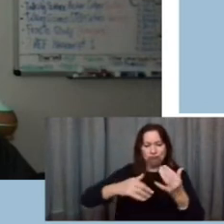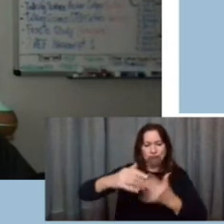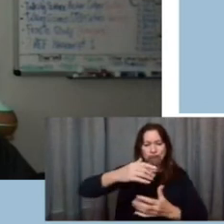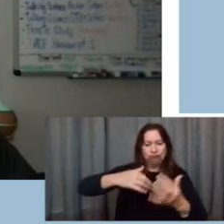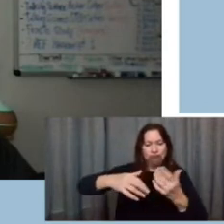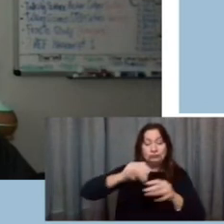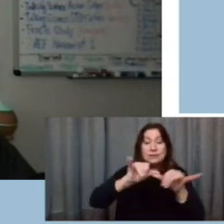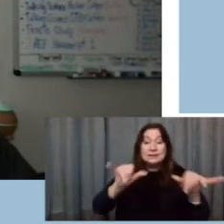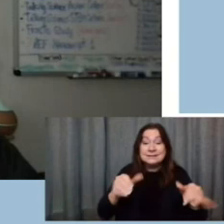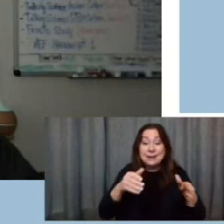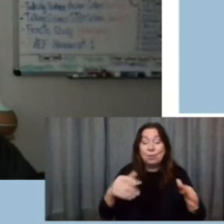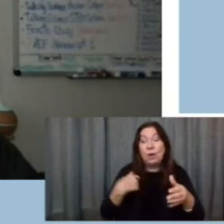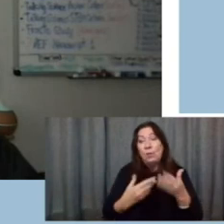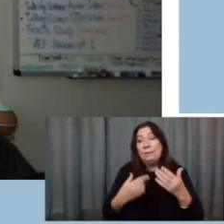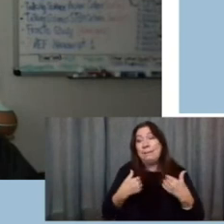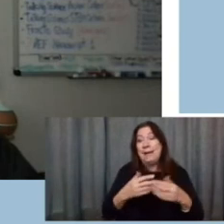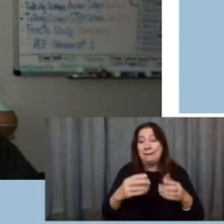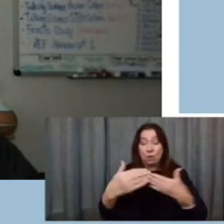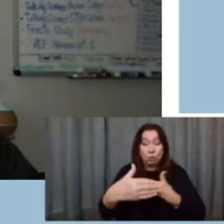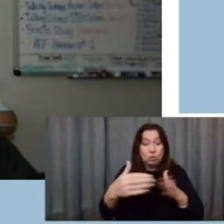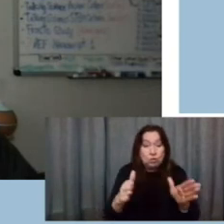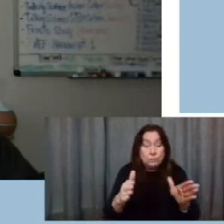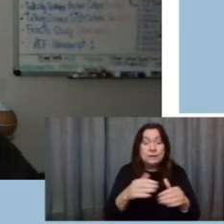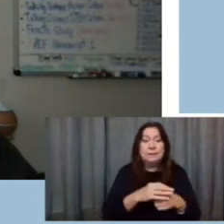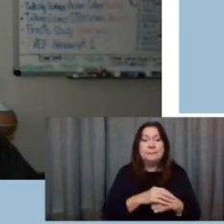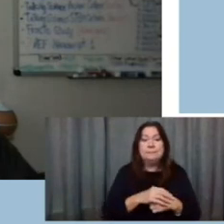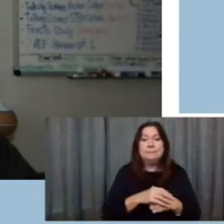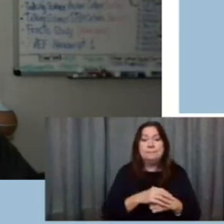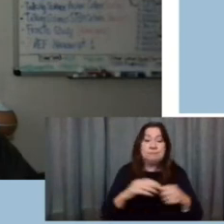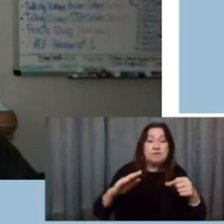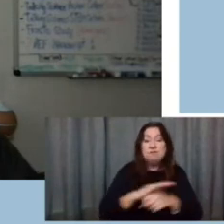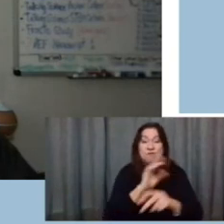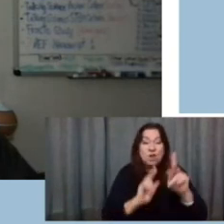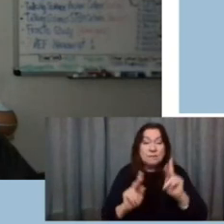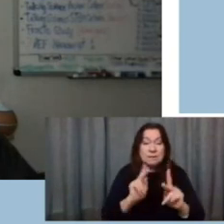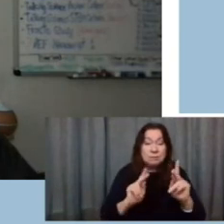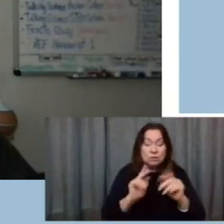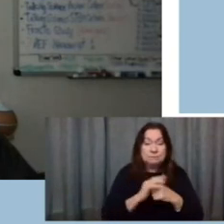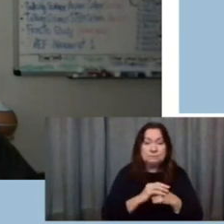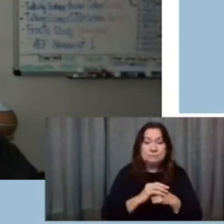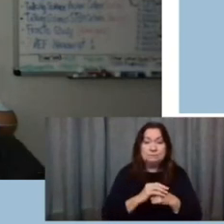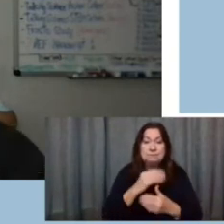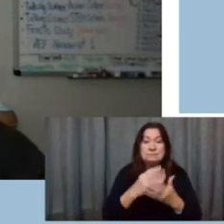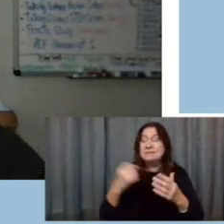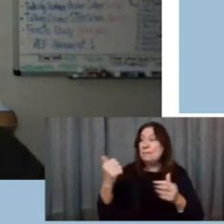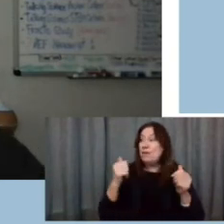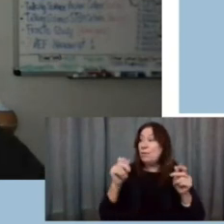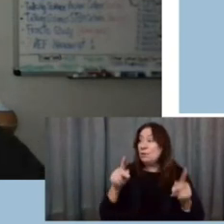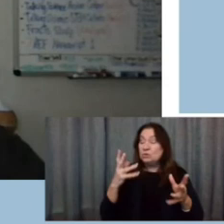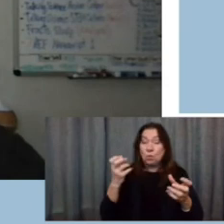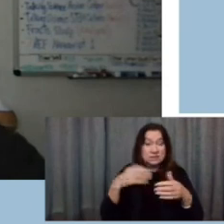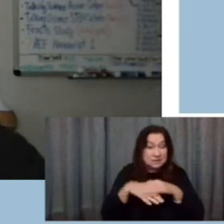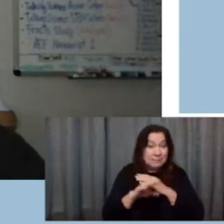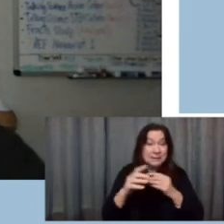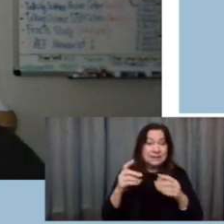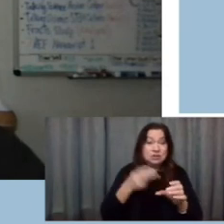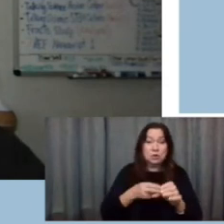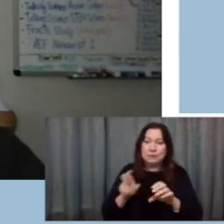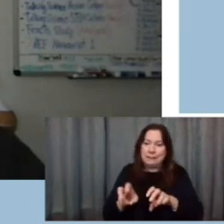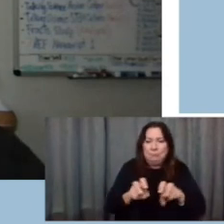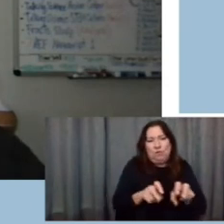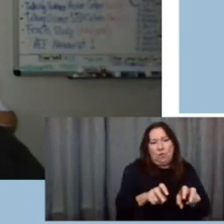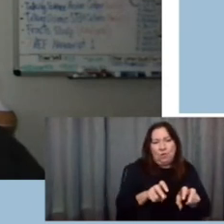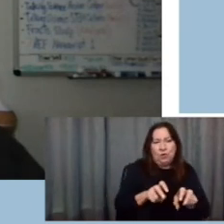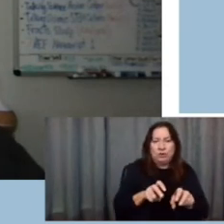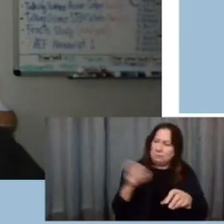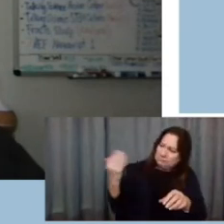same way that we might have a room that's full of people, and somebody else wants to join, and we might scoot over and try to make space for